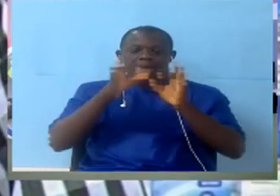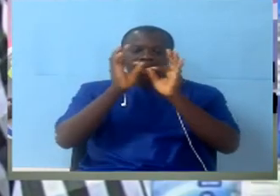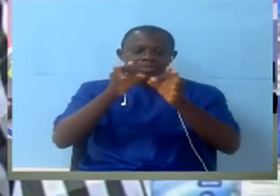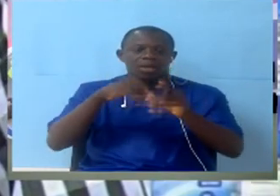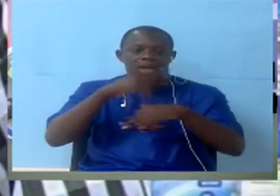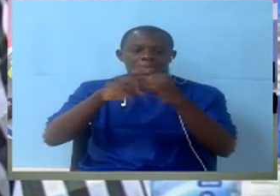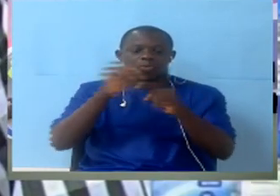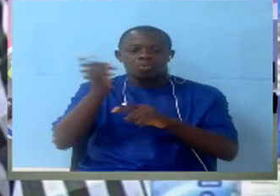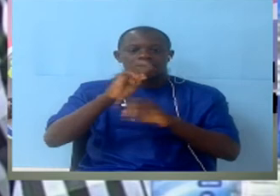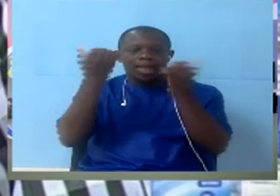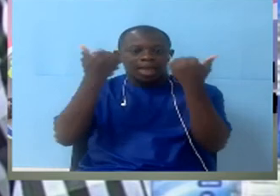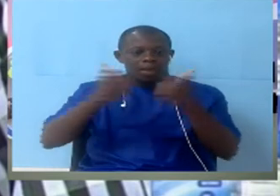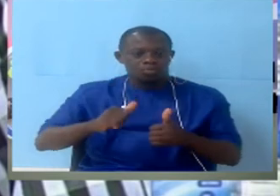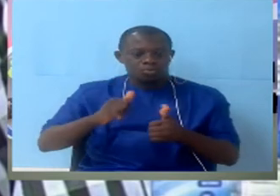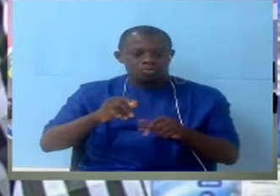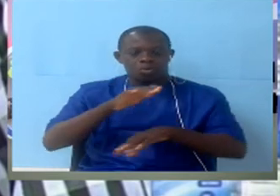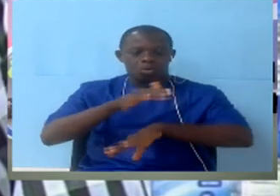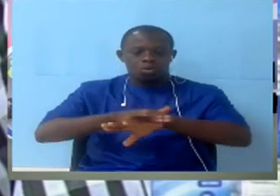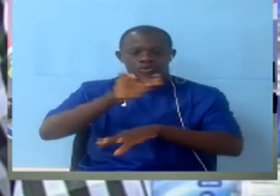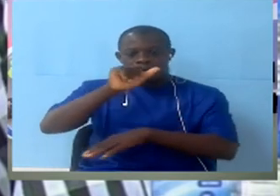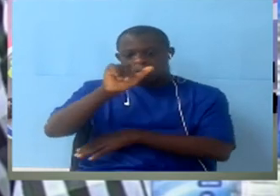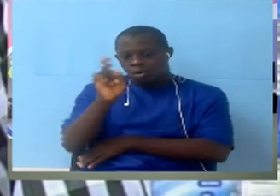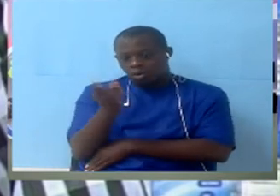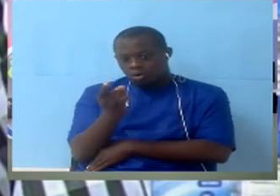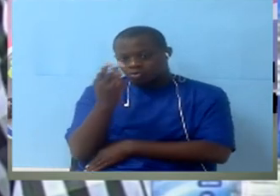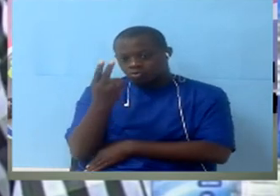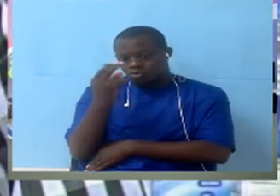what happened on August